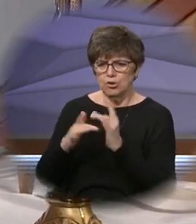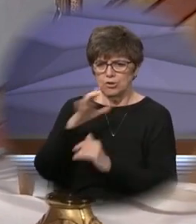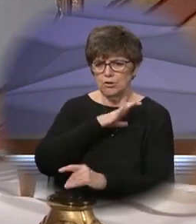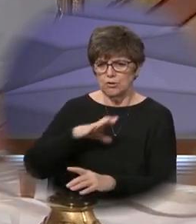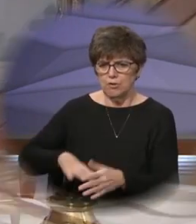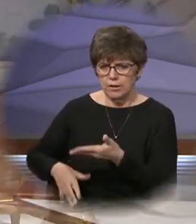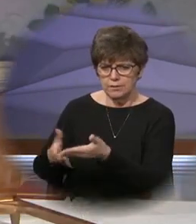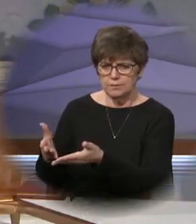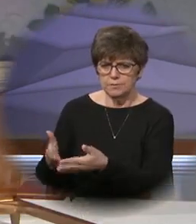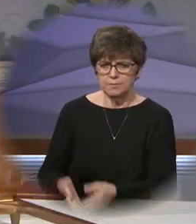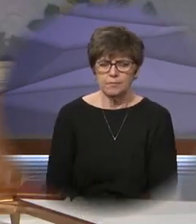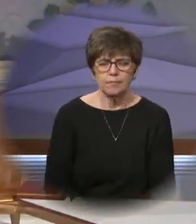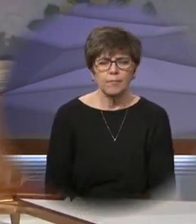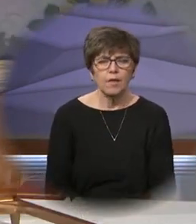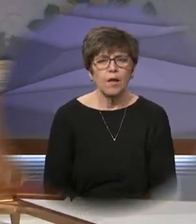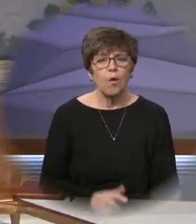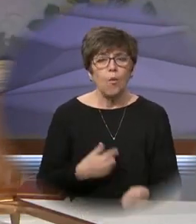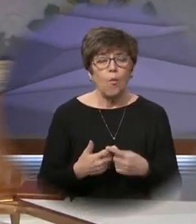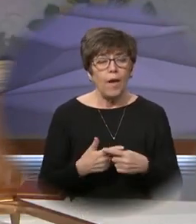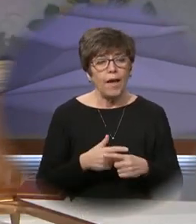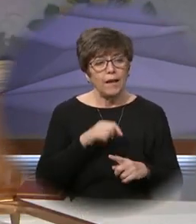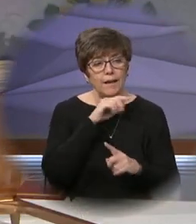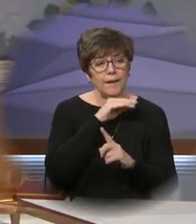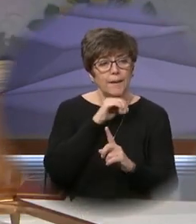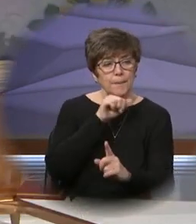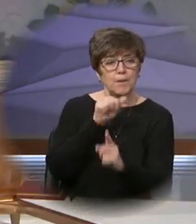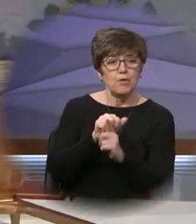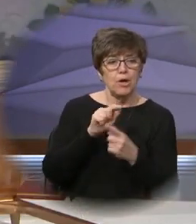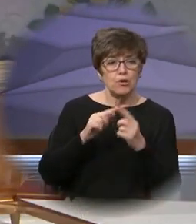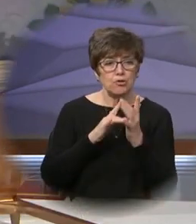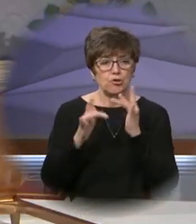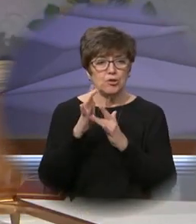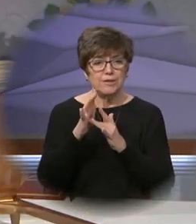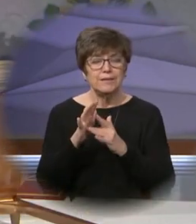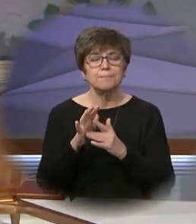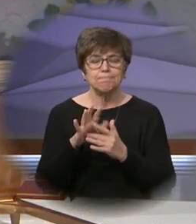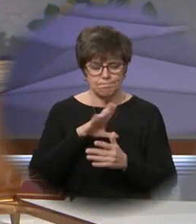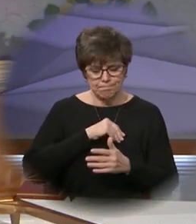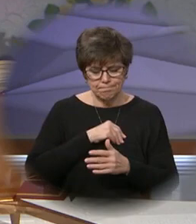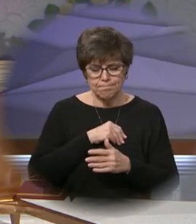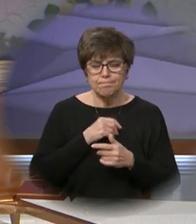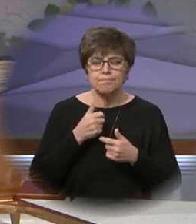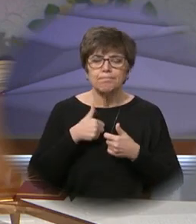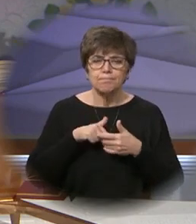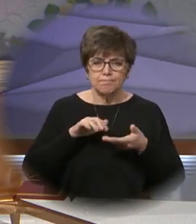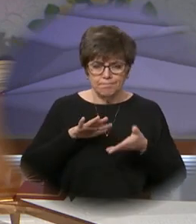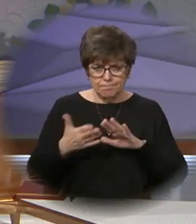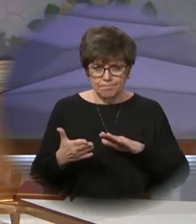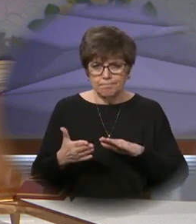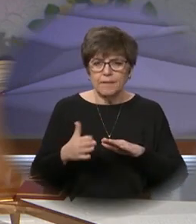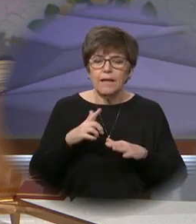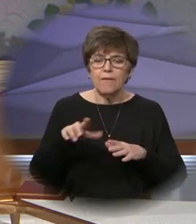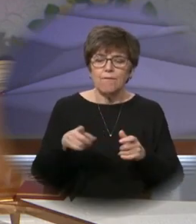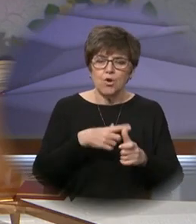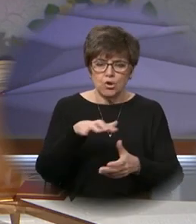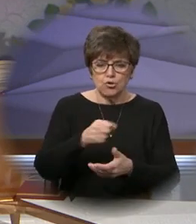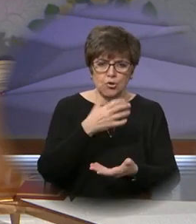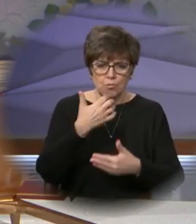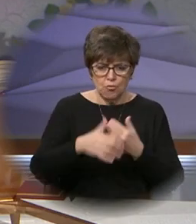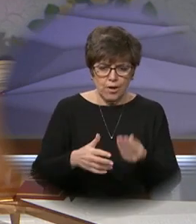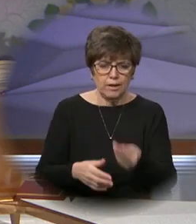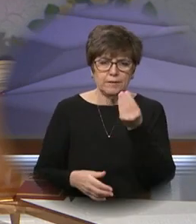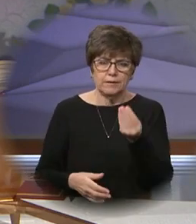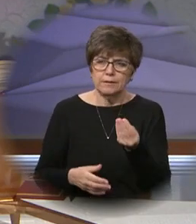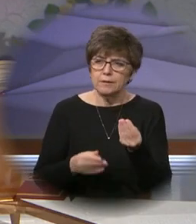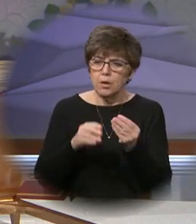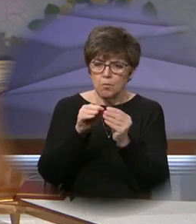Christ. At the time he was betrayed and entered willingly into his passion, he took bread, and giving thanks, he broke it and